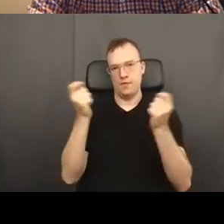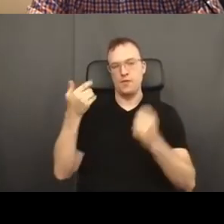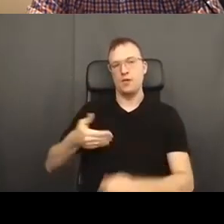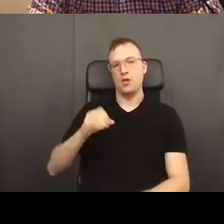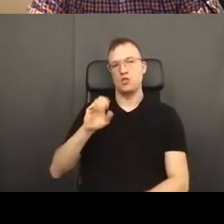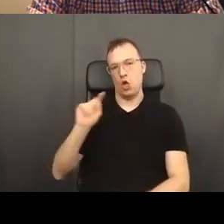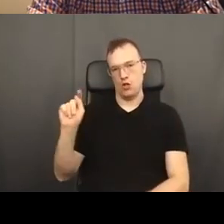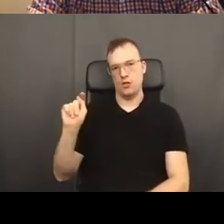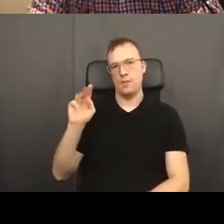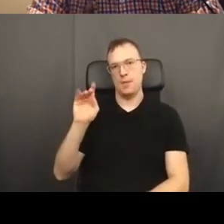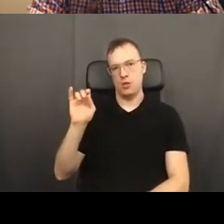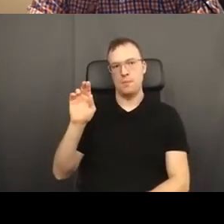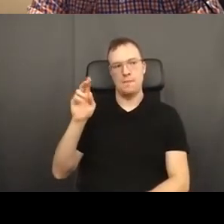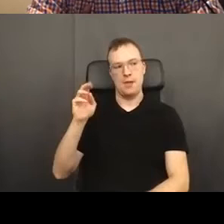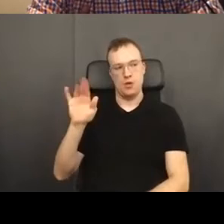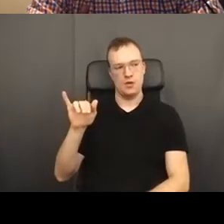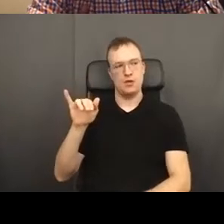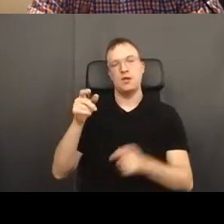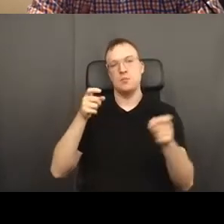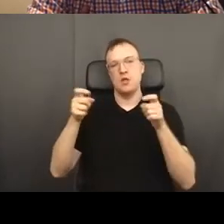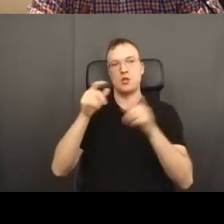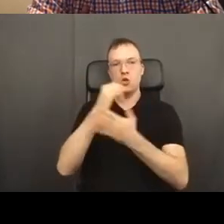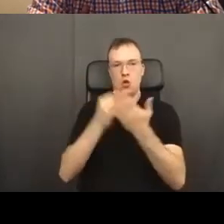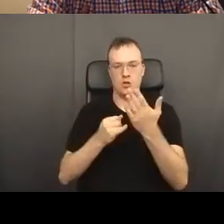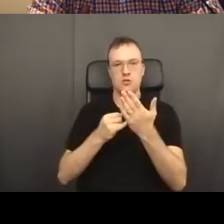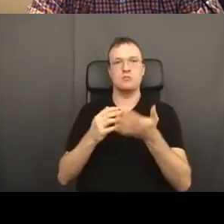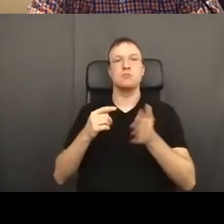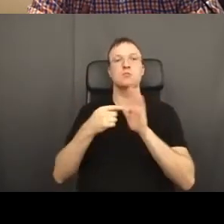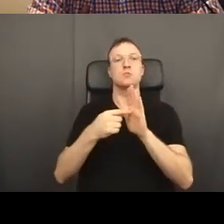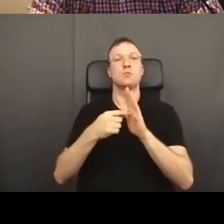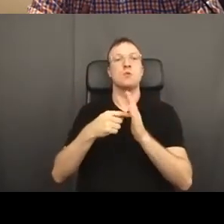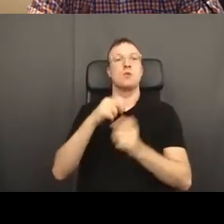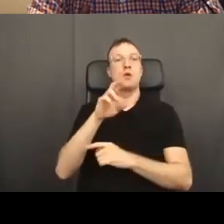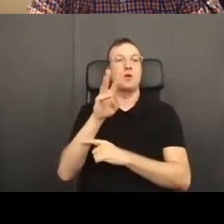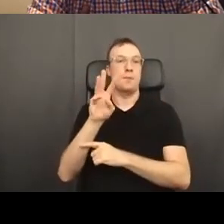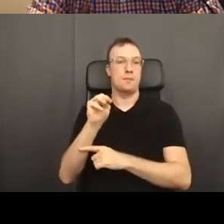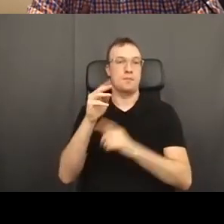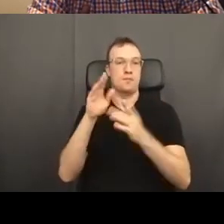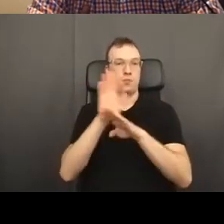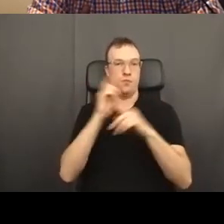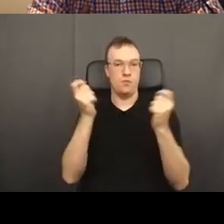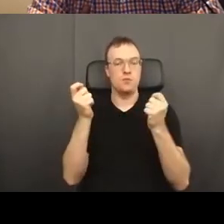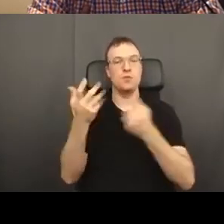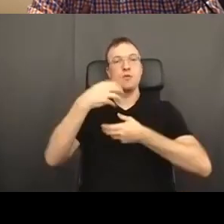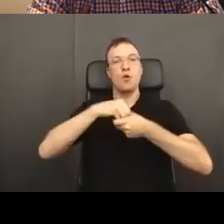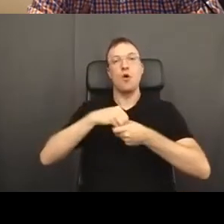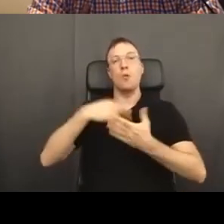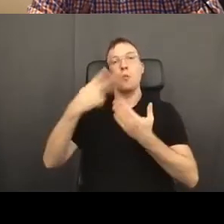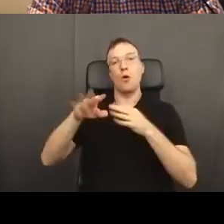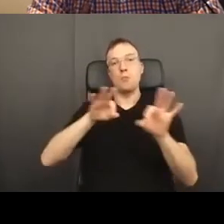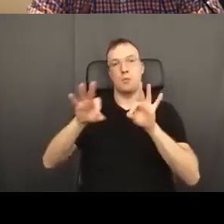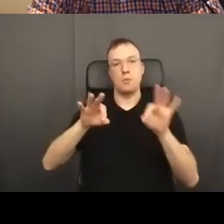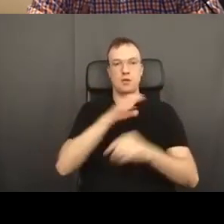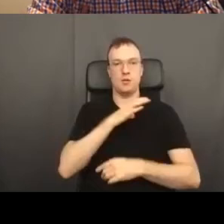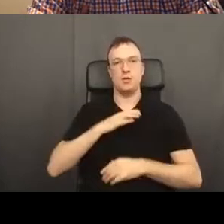at Workman Arts, presenters of Rendezvous with Madness, and I'm a member of the Film Programming Committee. Welcome to the discussion